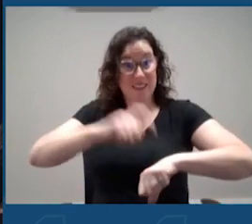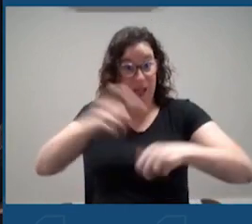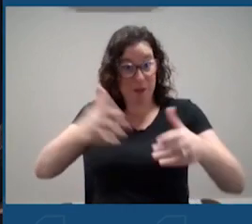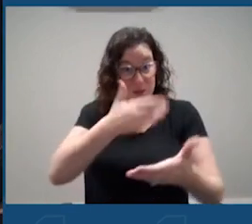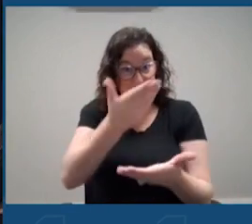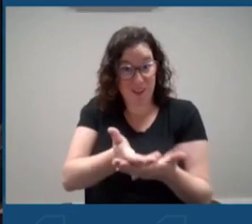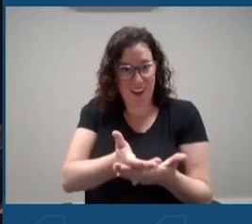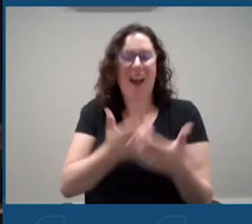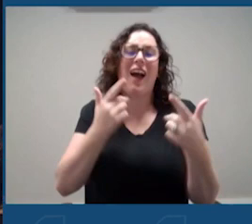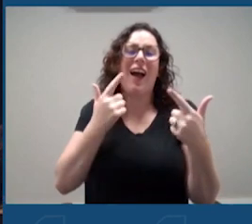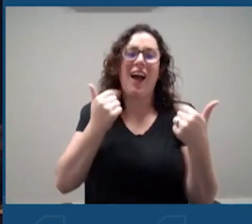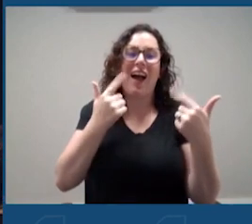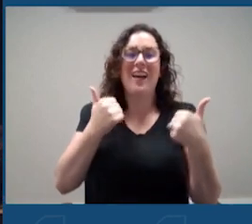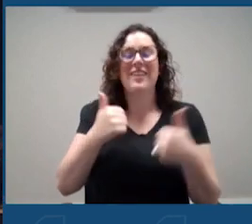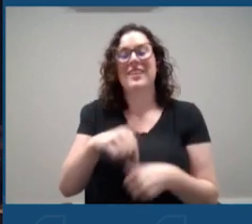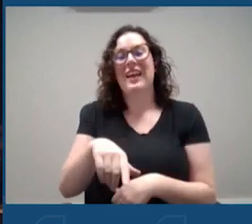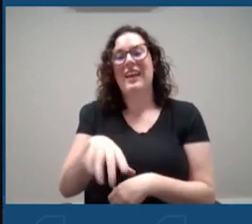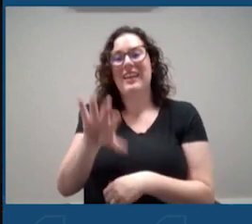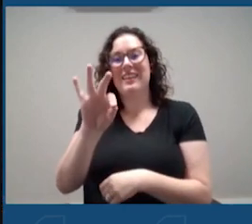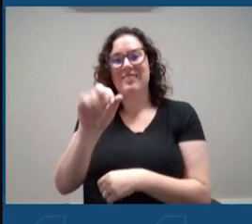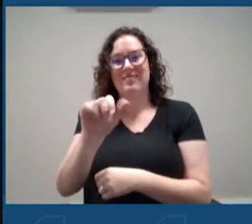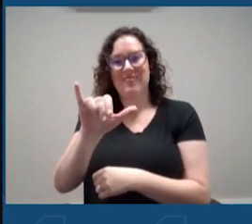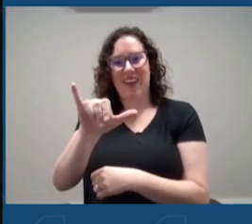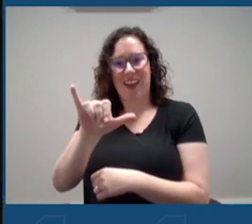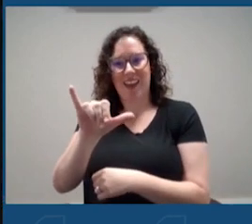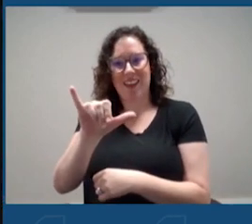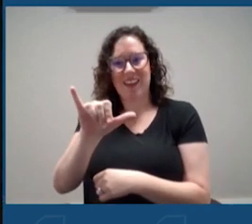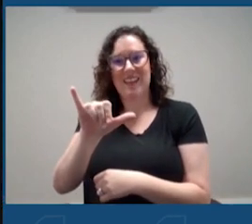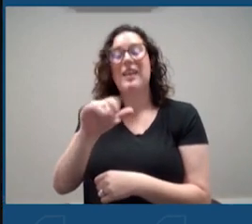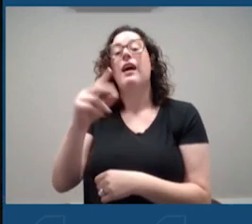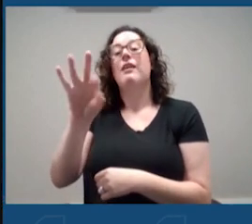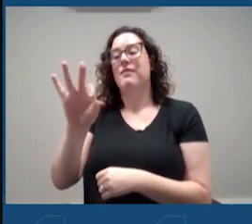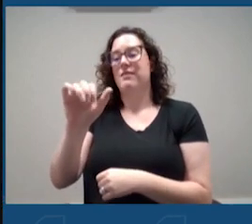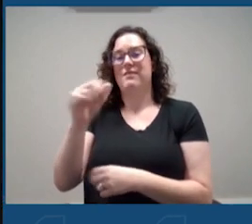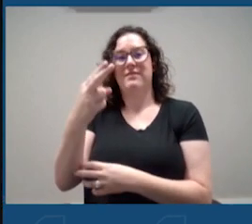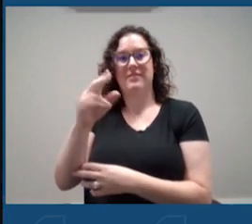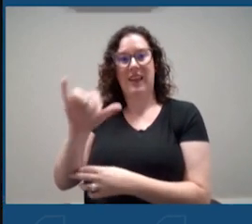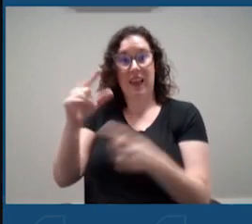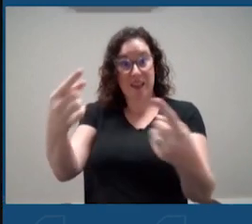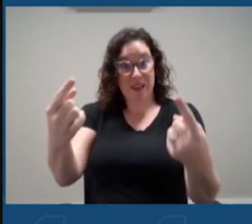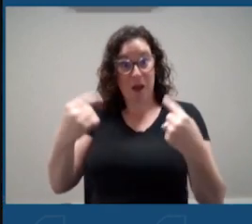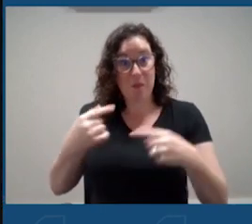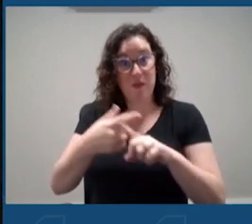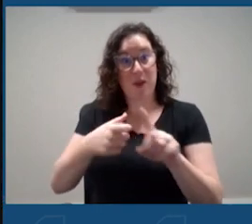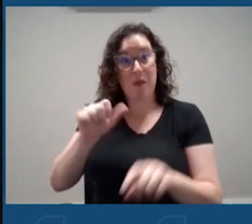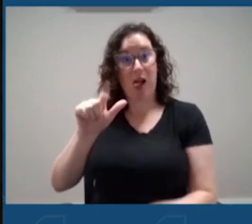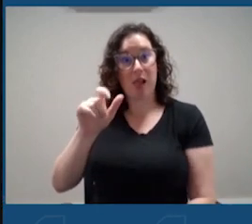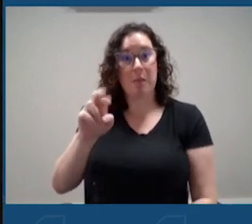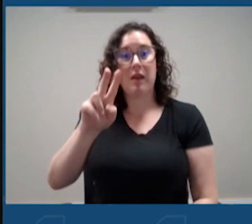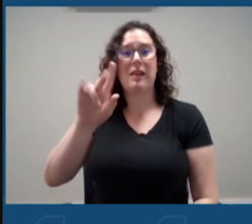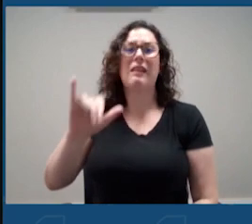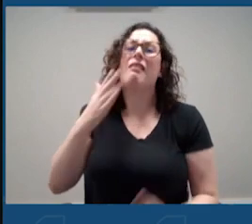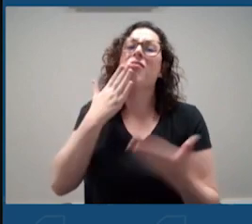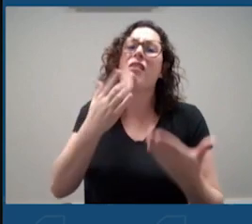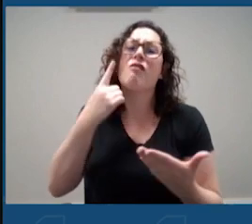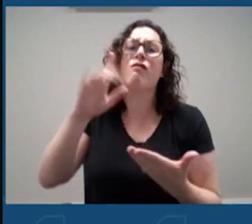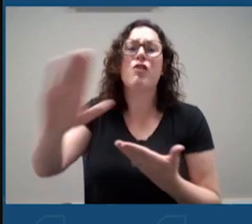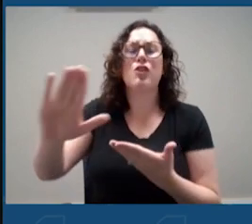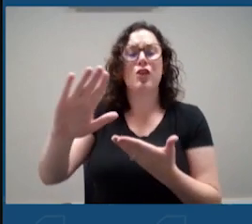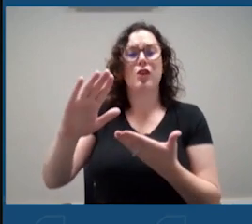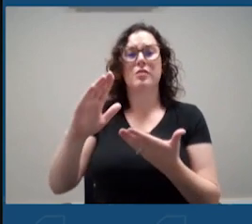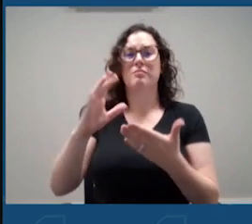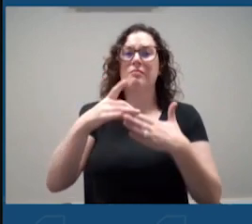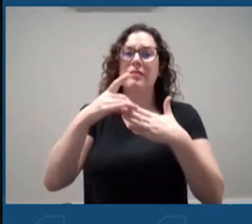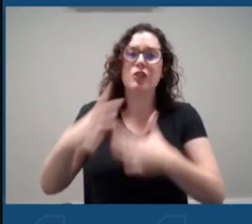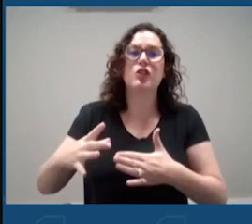And Pat Fahey, who came all the way down from Albany to be here, she's on time. I want to thank her for her leadership as well. And LaToya Joyner, you've been an